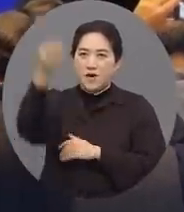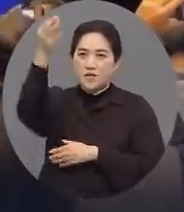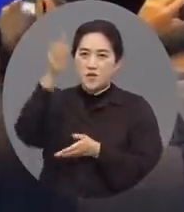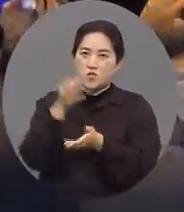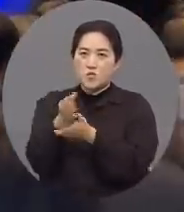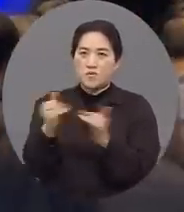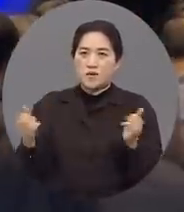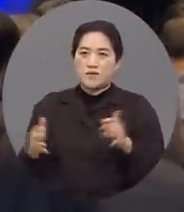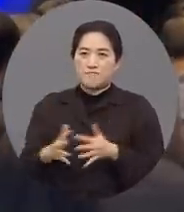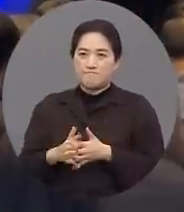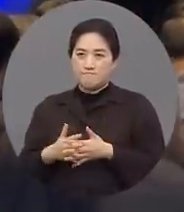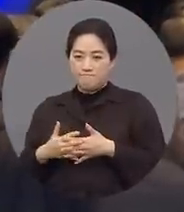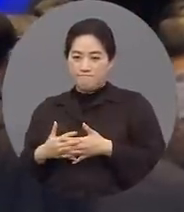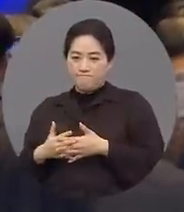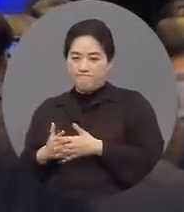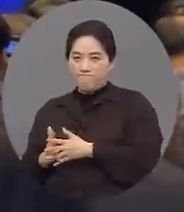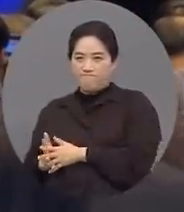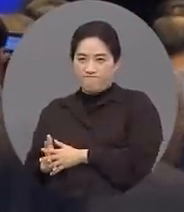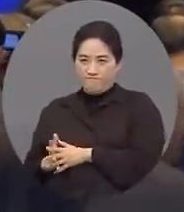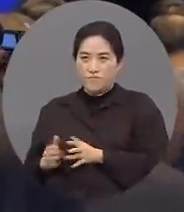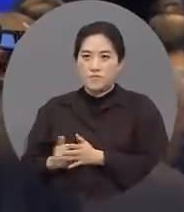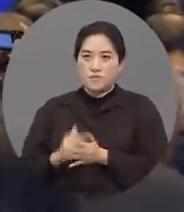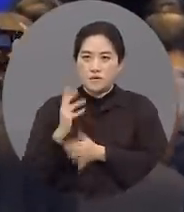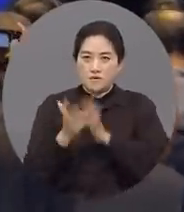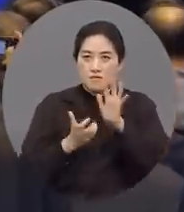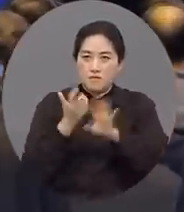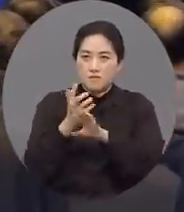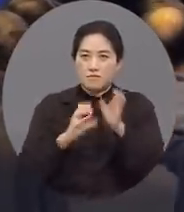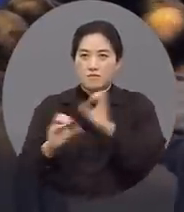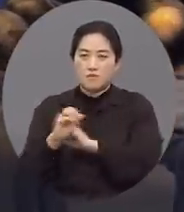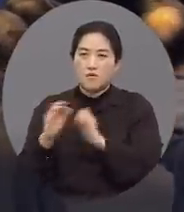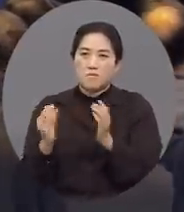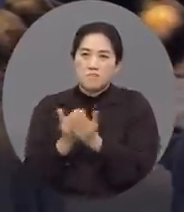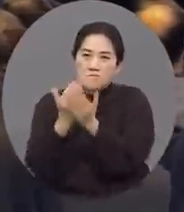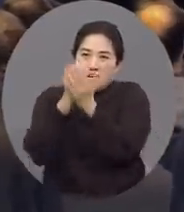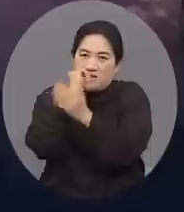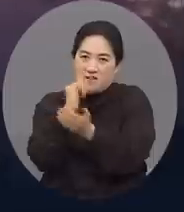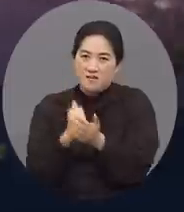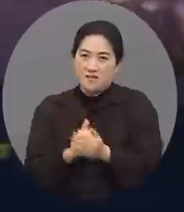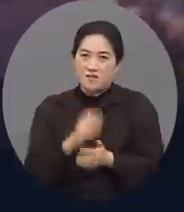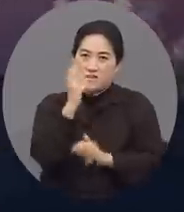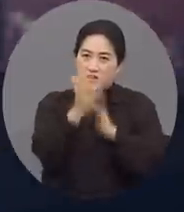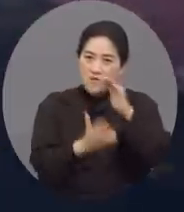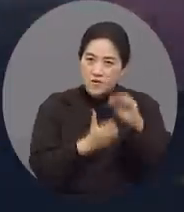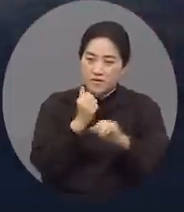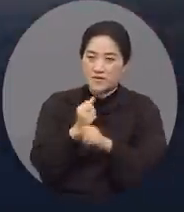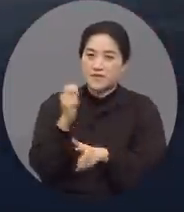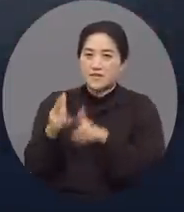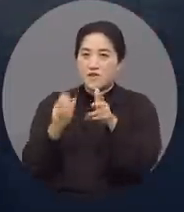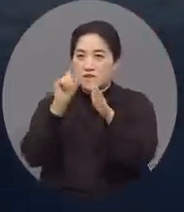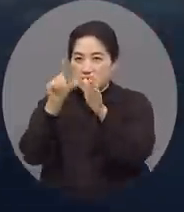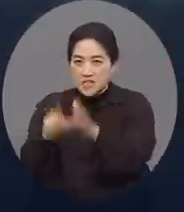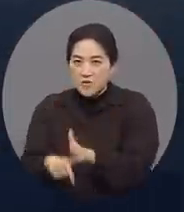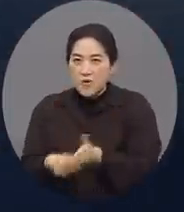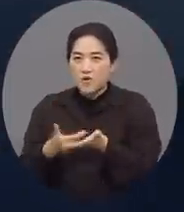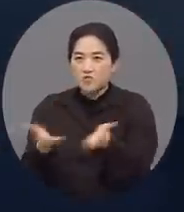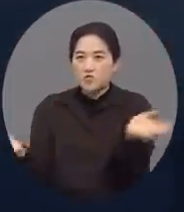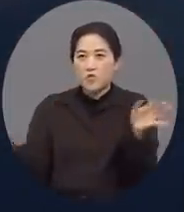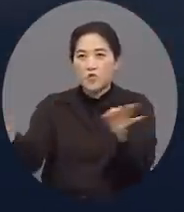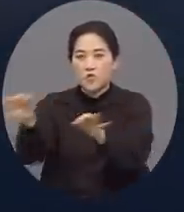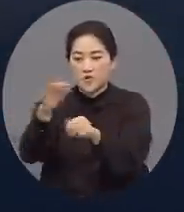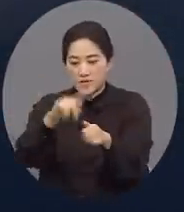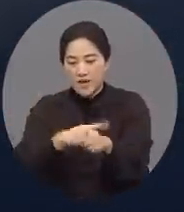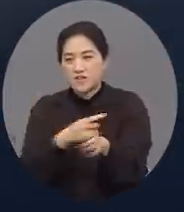wallet. Innovation tends to accelerate and even bunch up. And as this innovation is